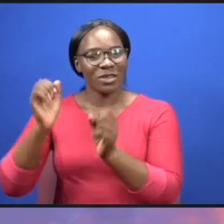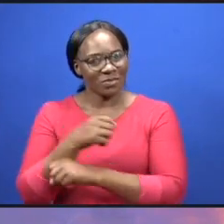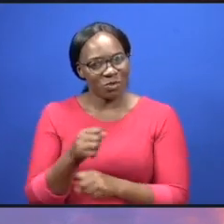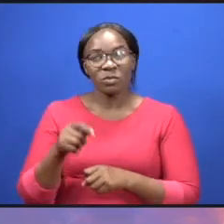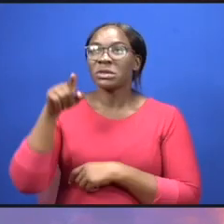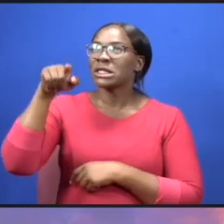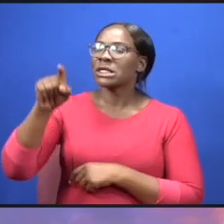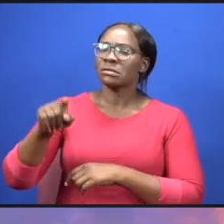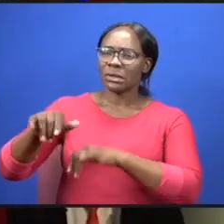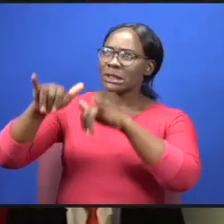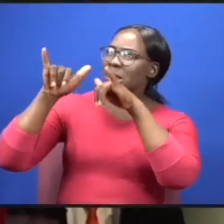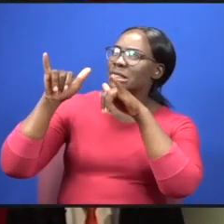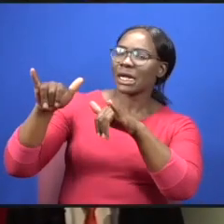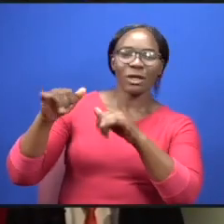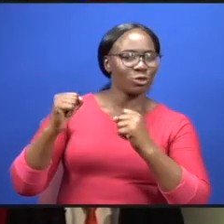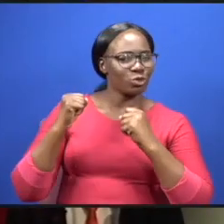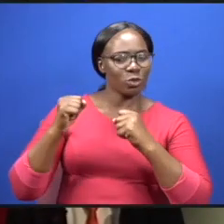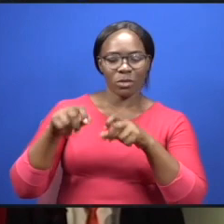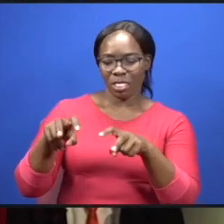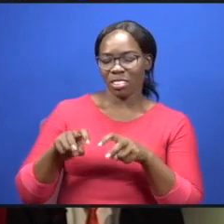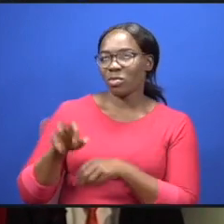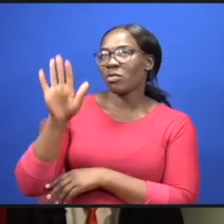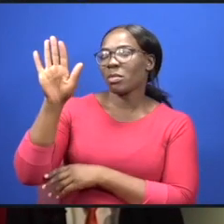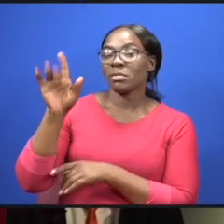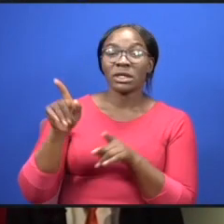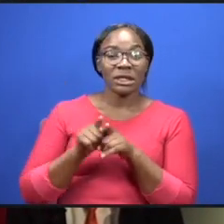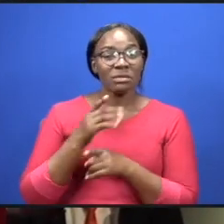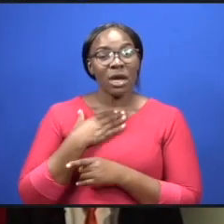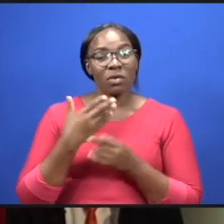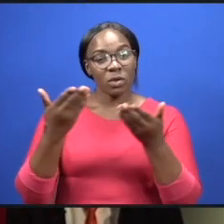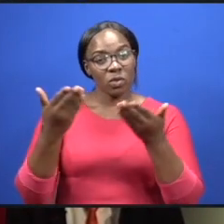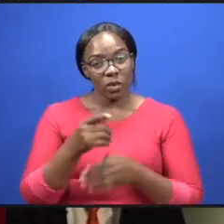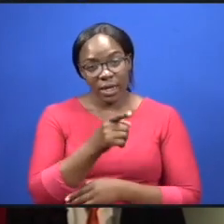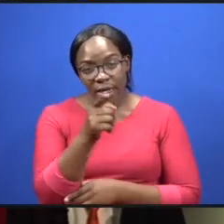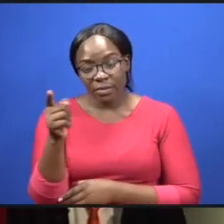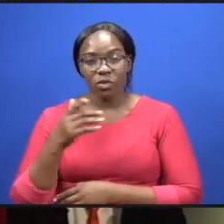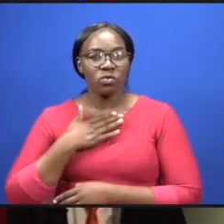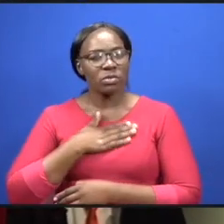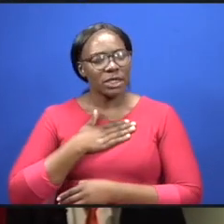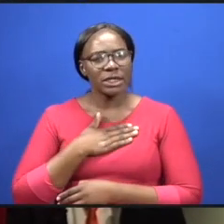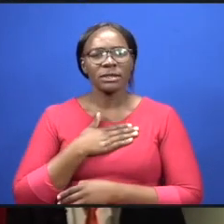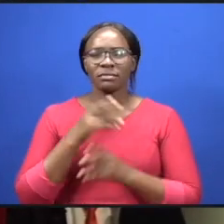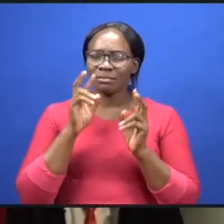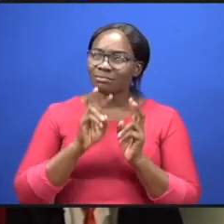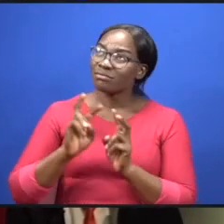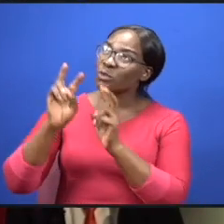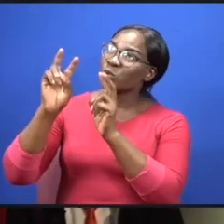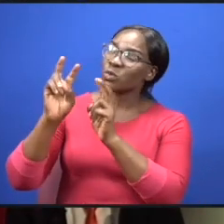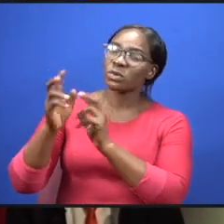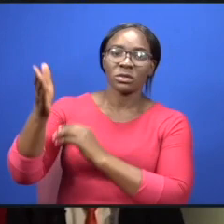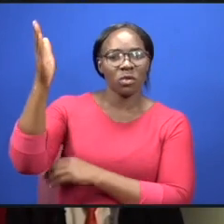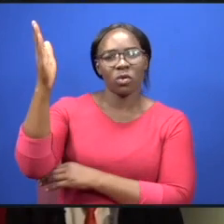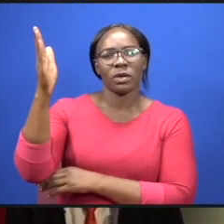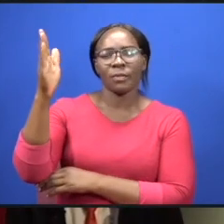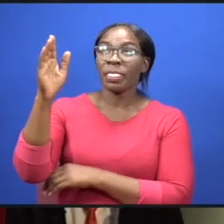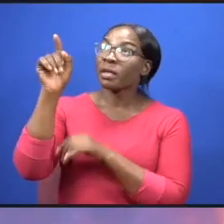He's seated firmly on his throne. And friends, I invite you this morning, behold this God.